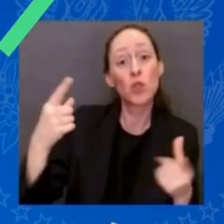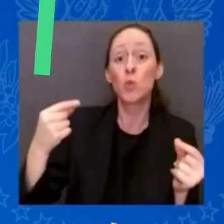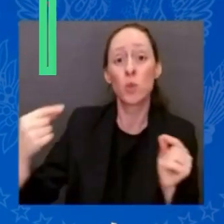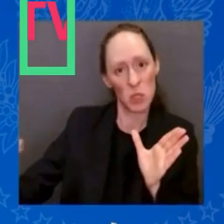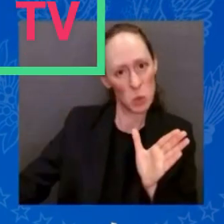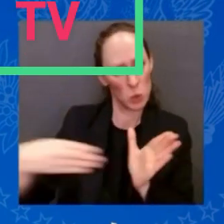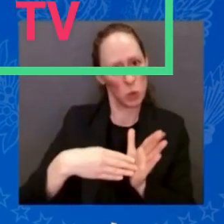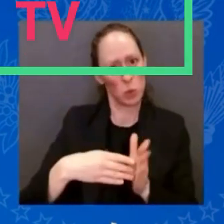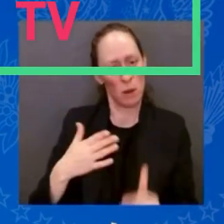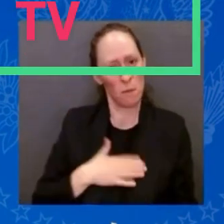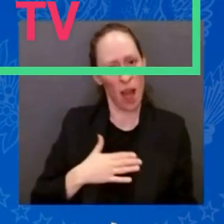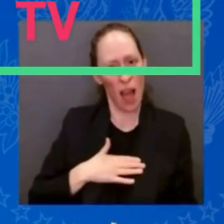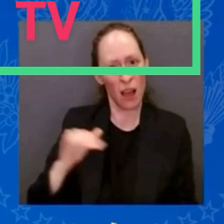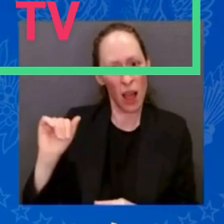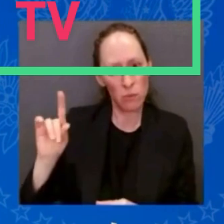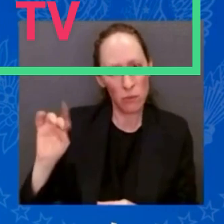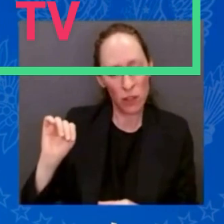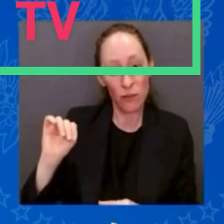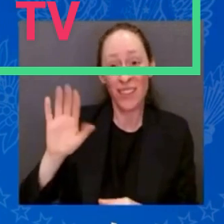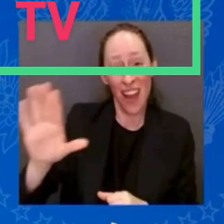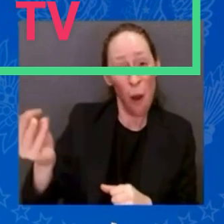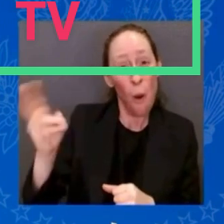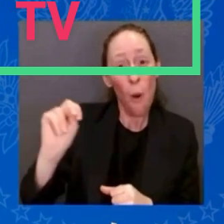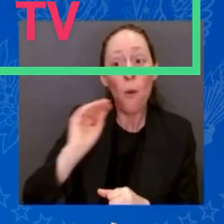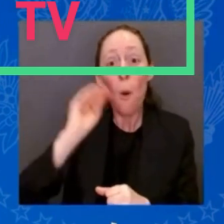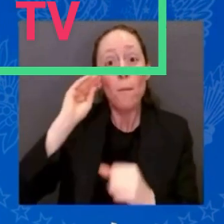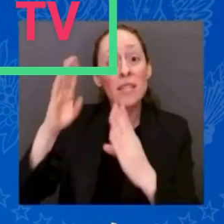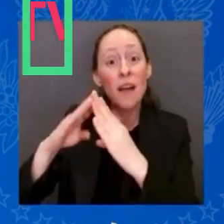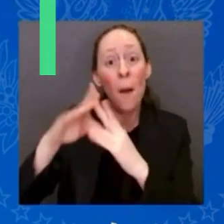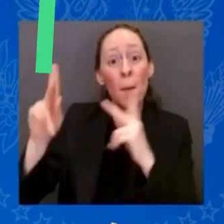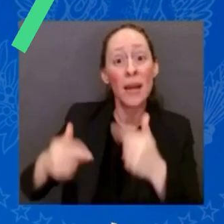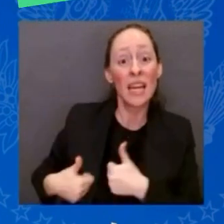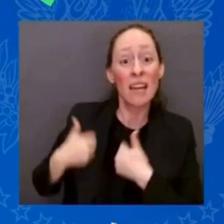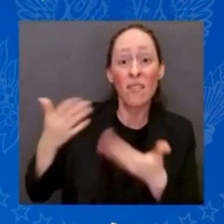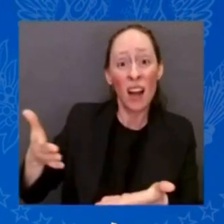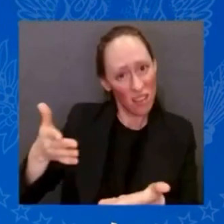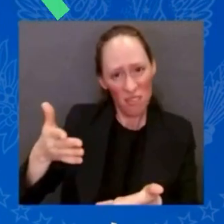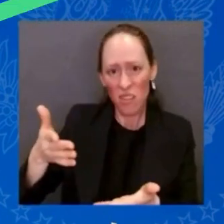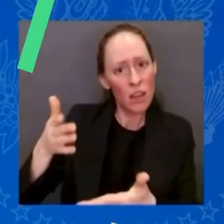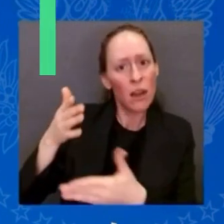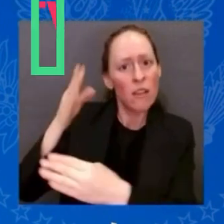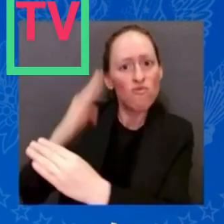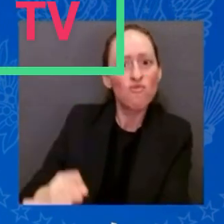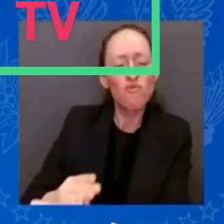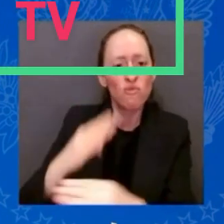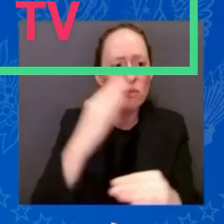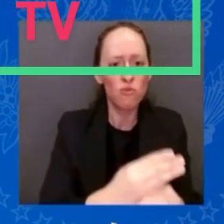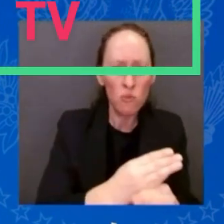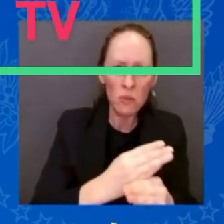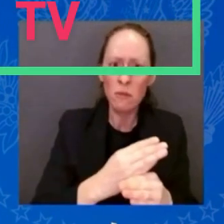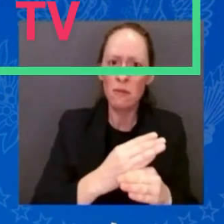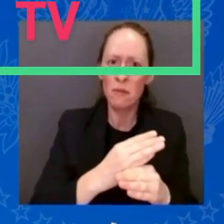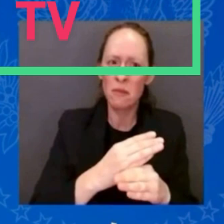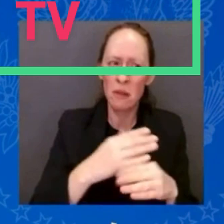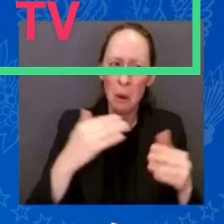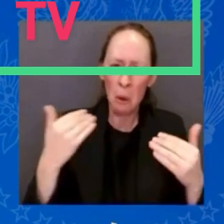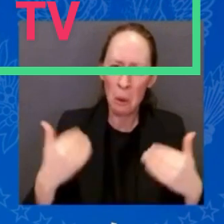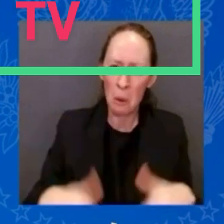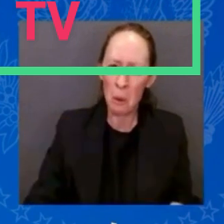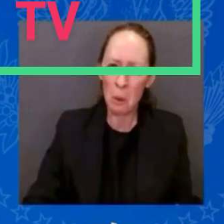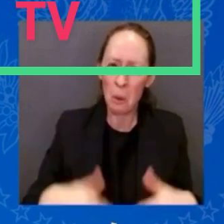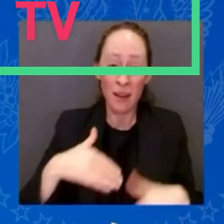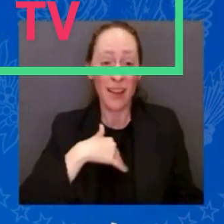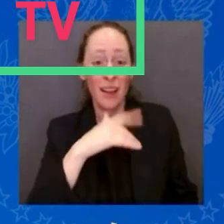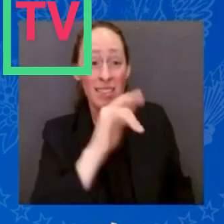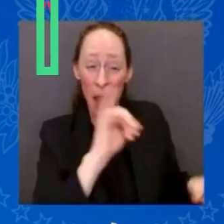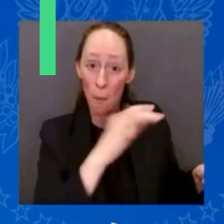constituents. Republicans in Congress voted to overturn the plan. I think everyone, I don't think I had any Republican votes for this plan. At the same time, think about